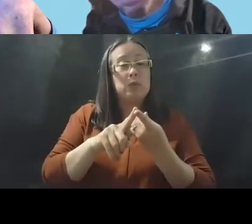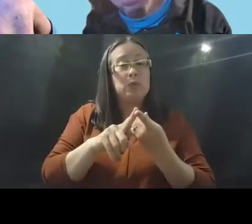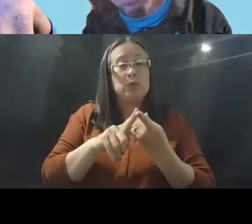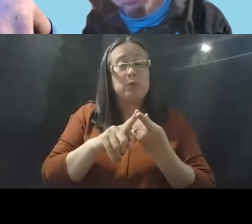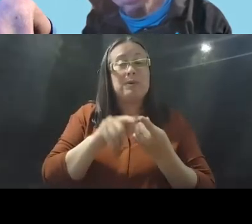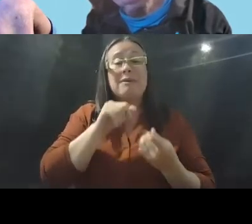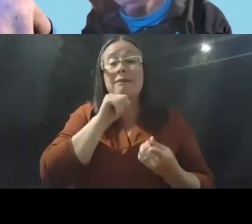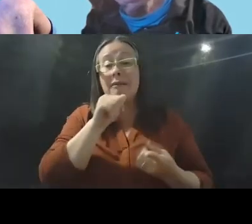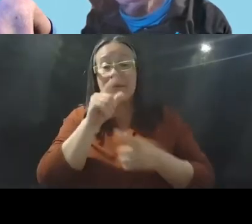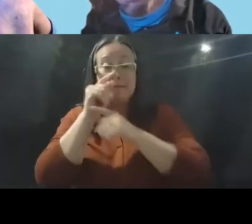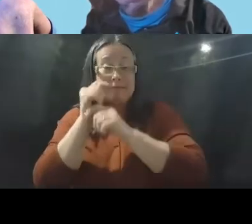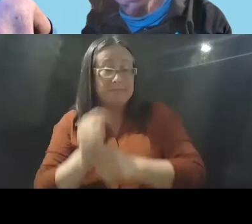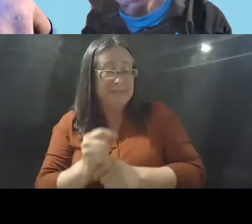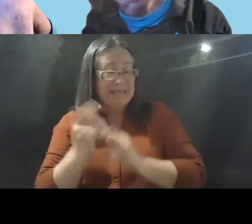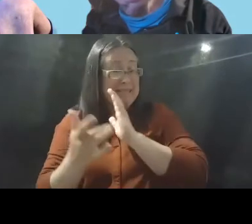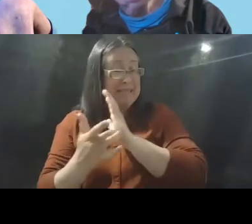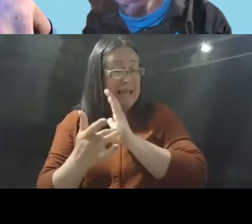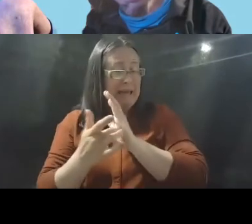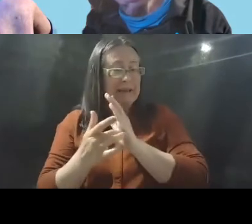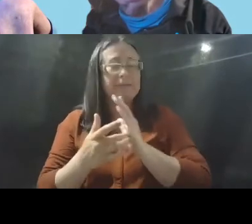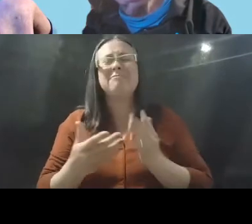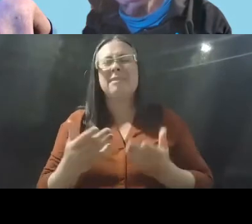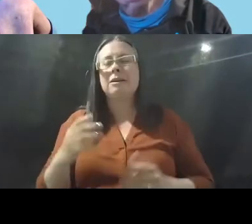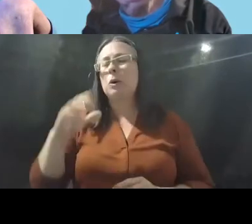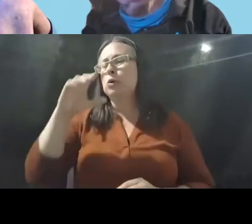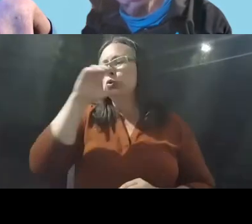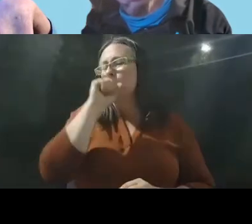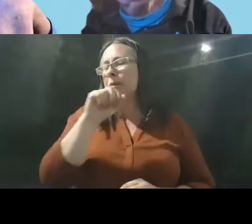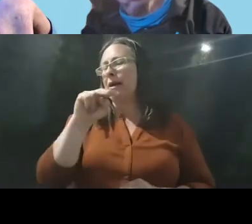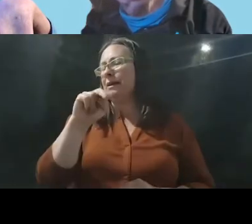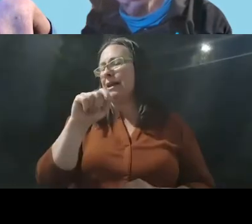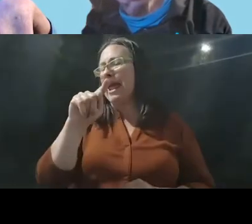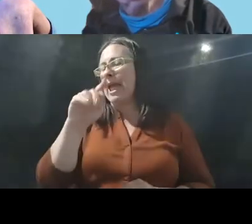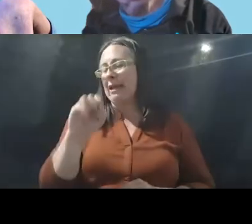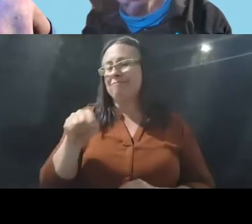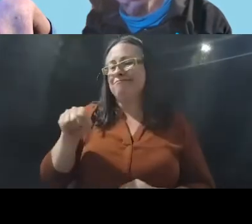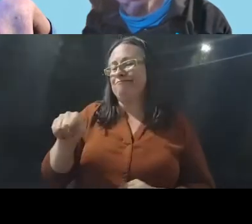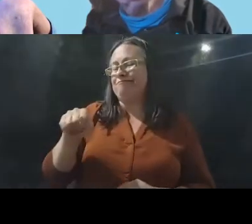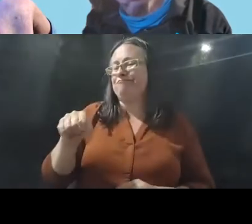non-traditional tech? Let's assume Nate did mean, was